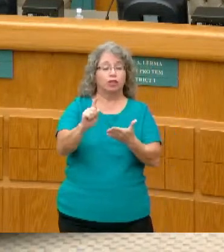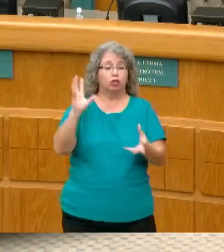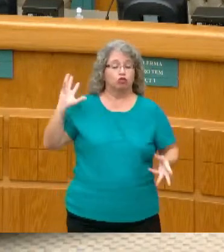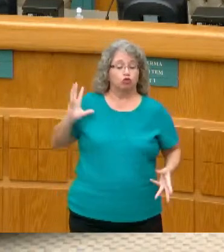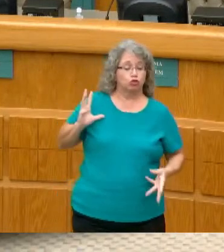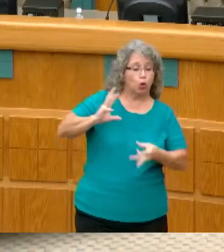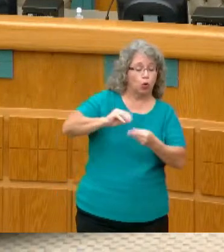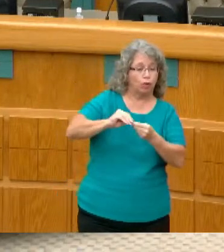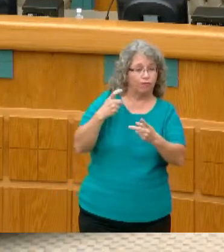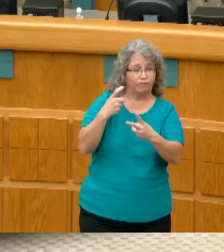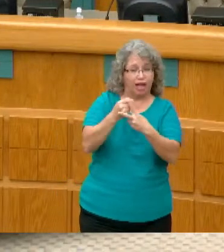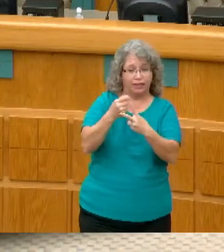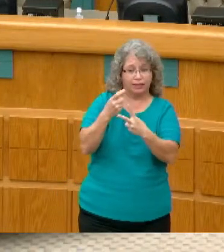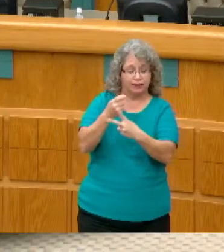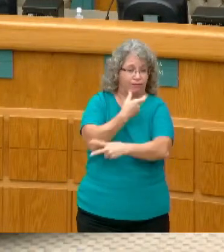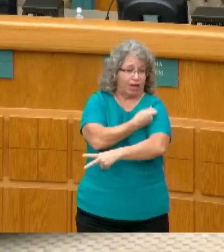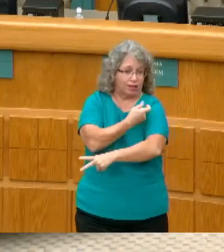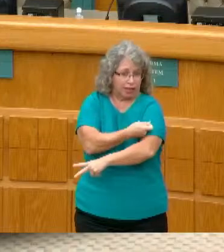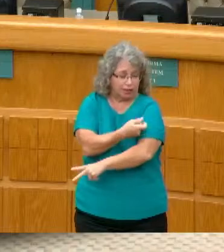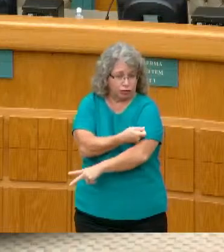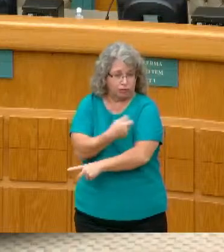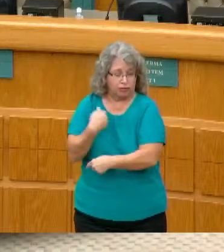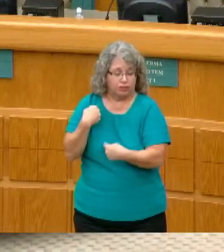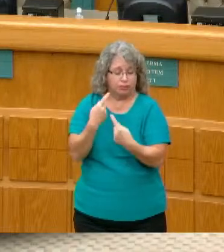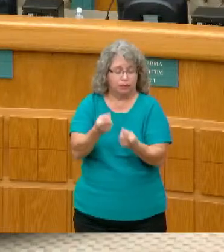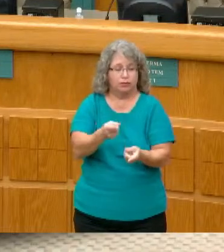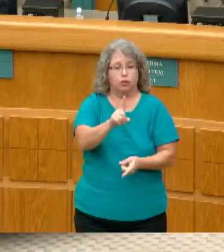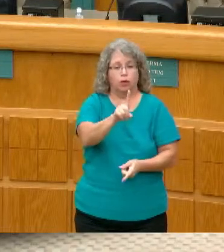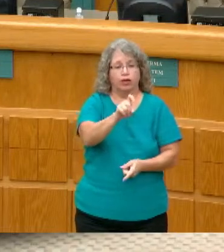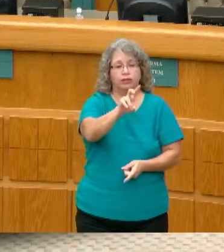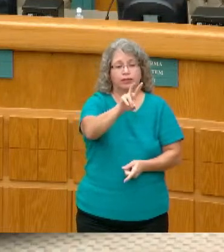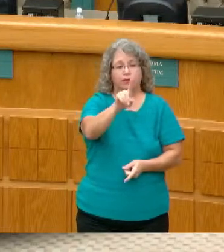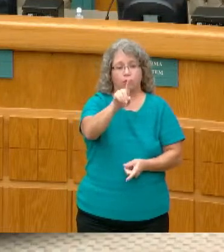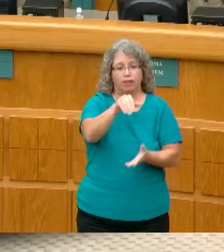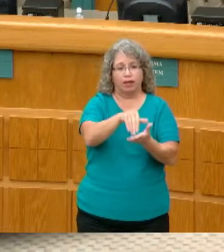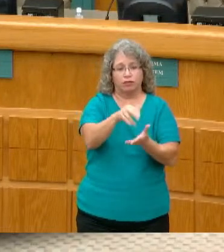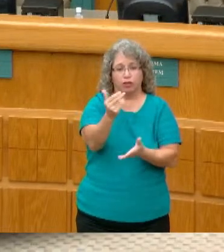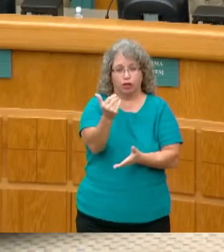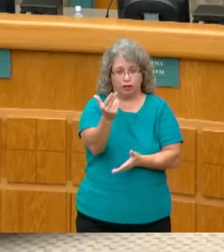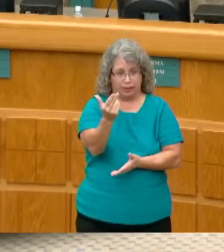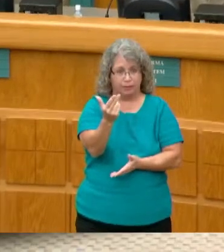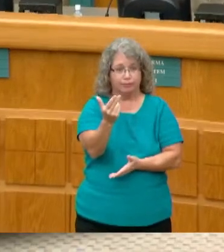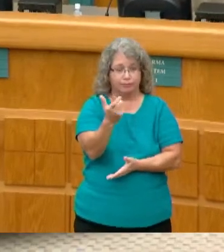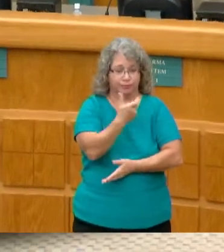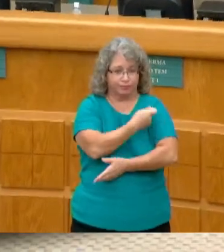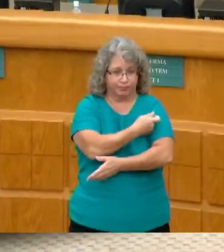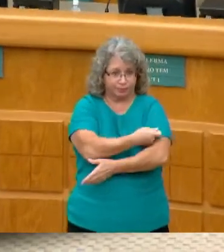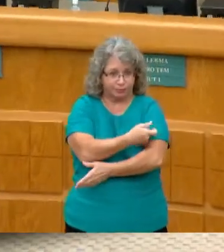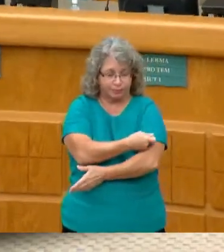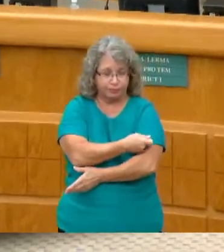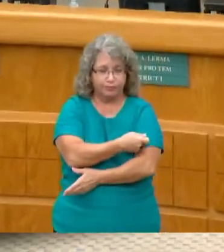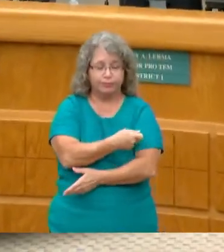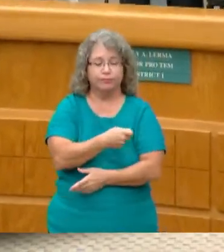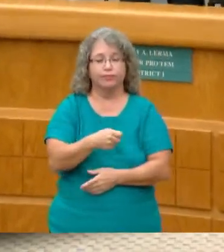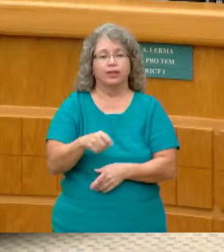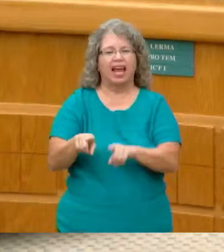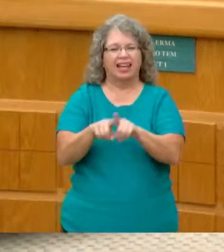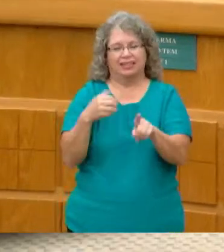as of November 16th are 171,013 doses administered.